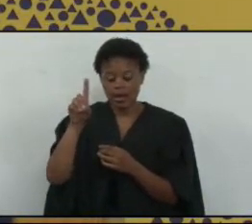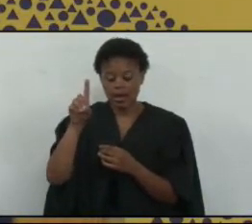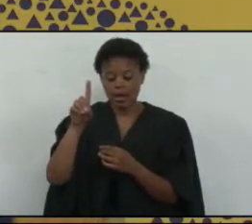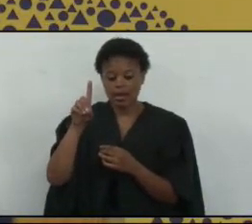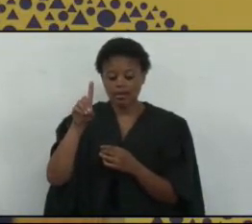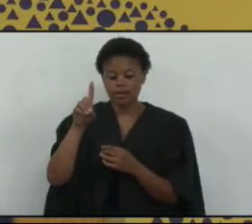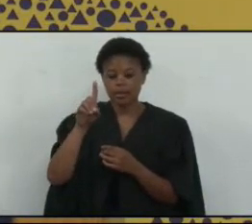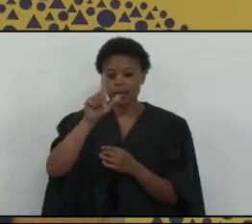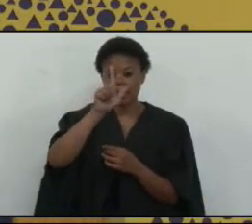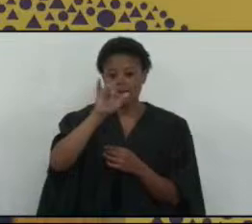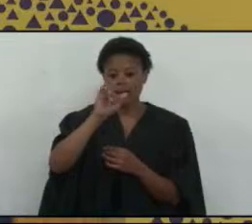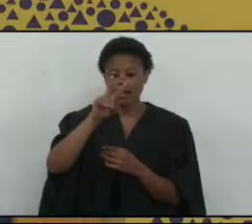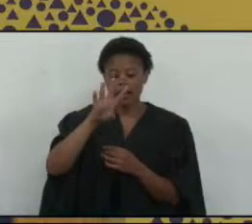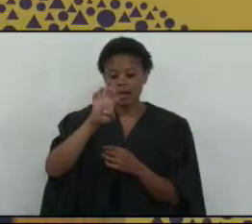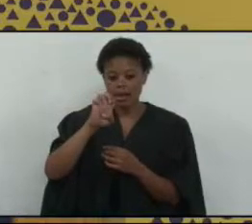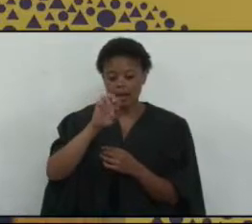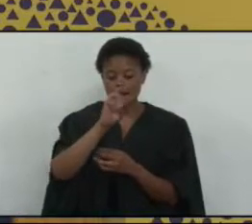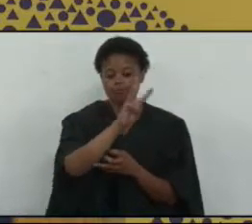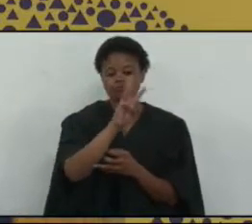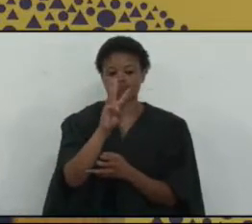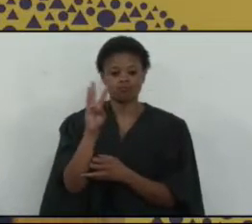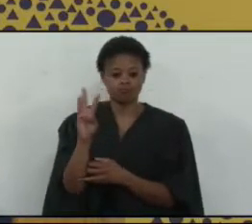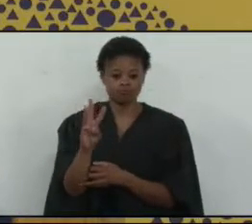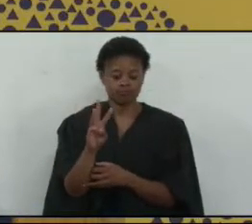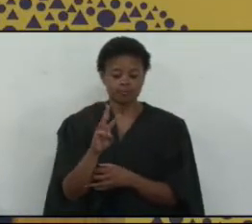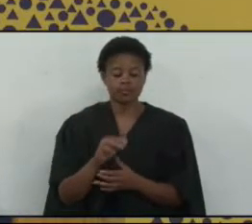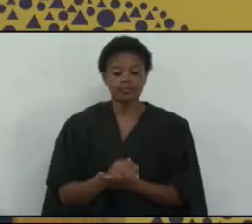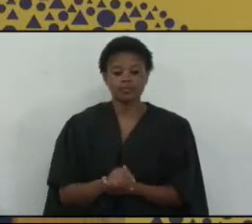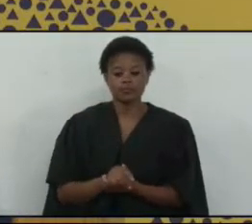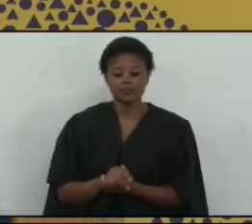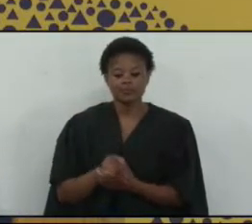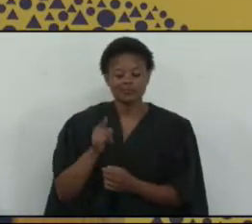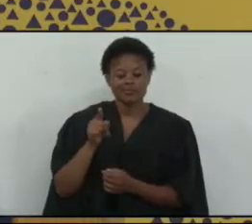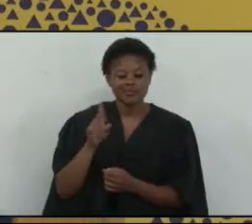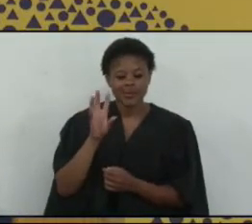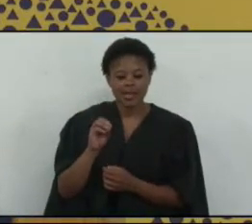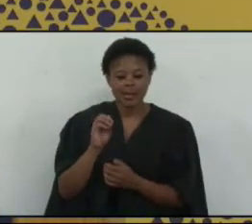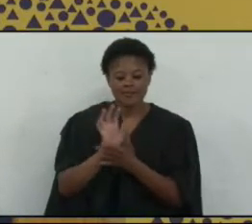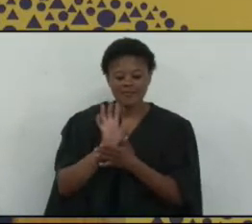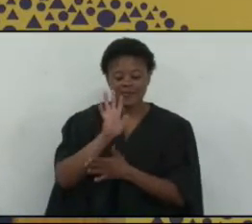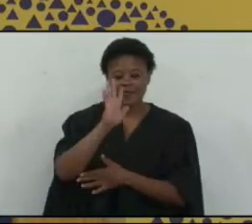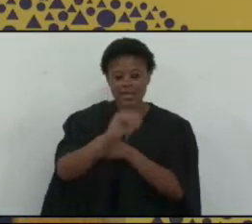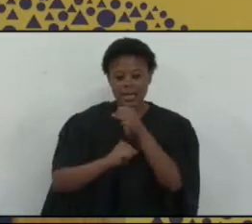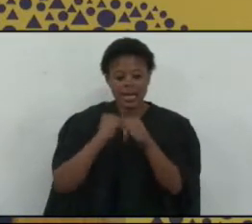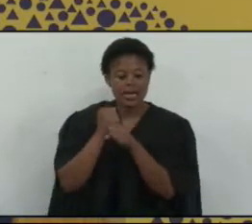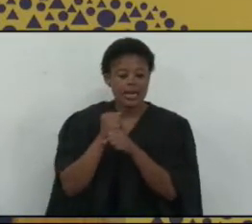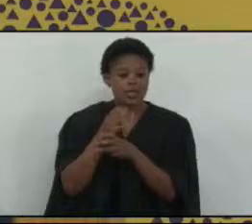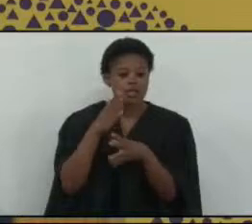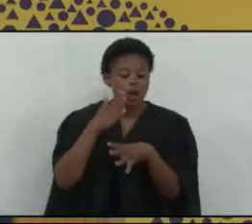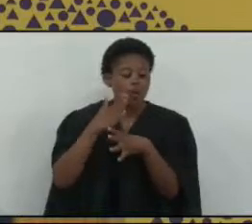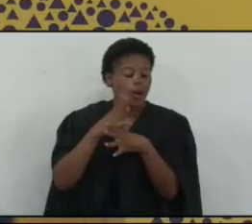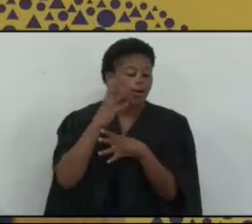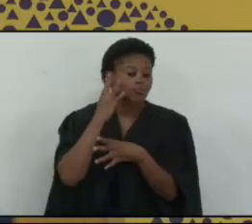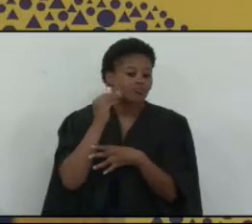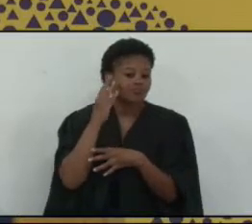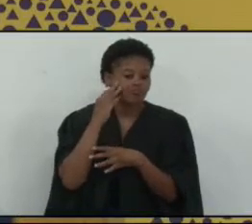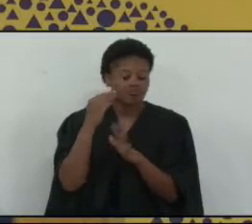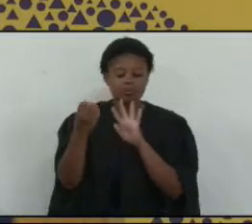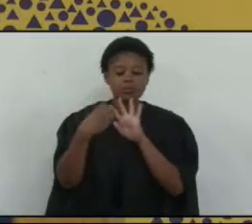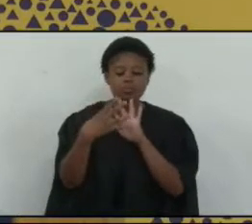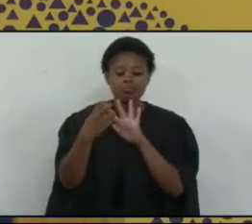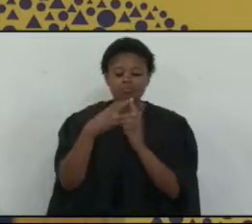Live News website. She has 15 years working experience in the news and media